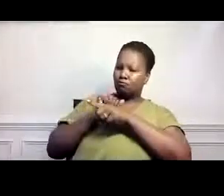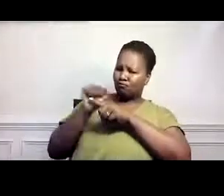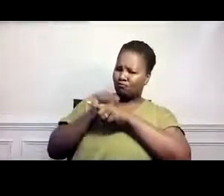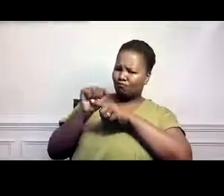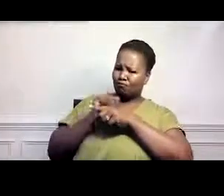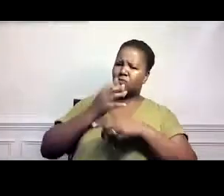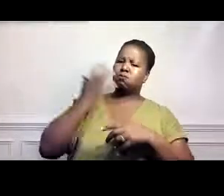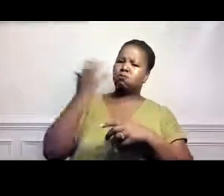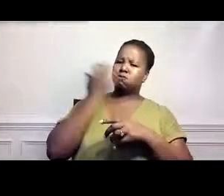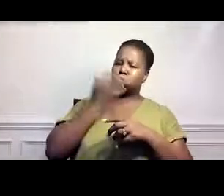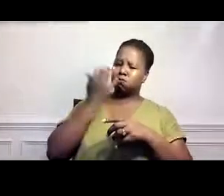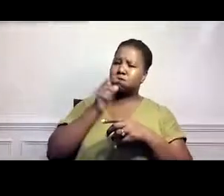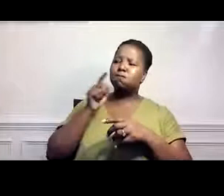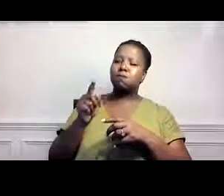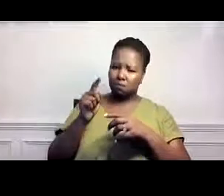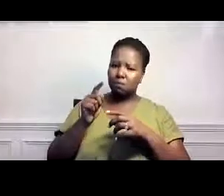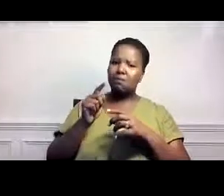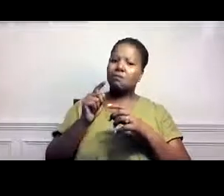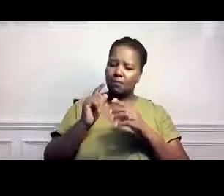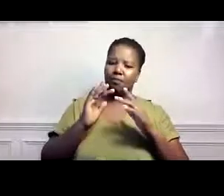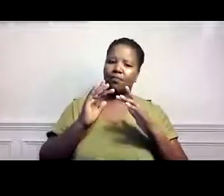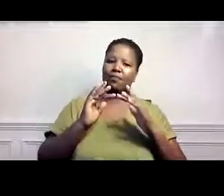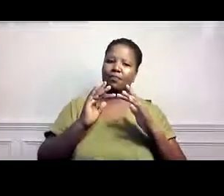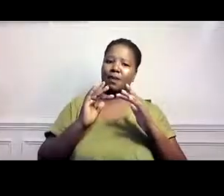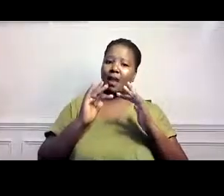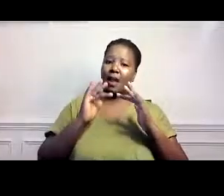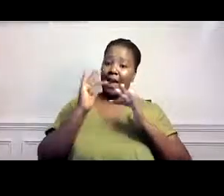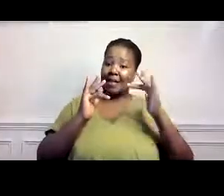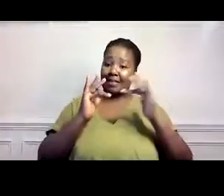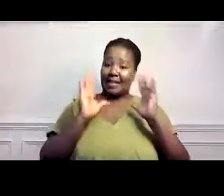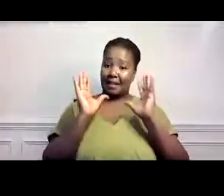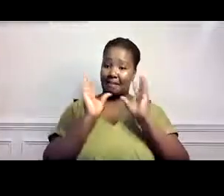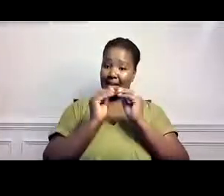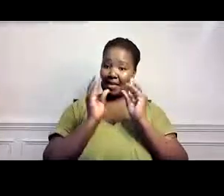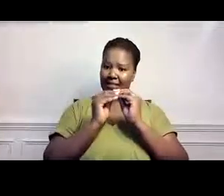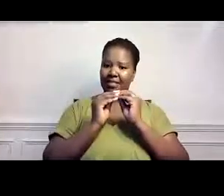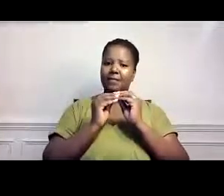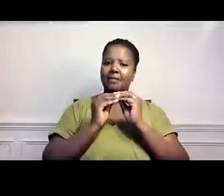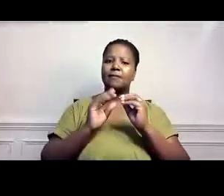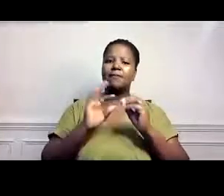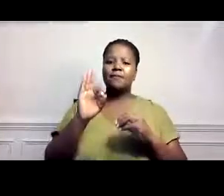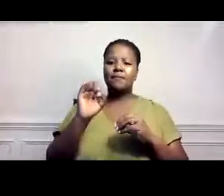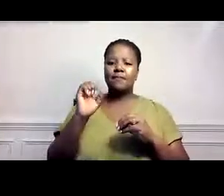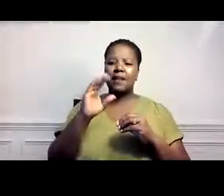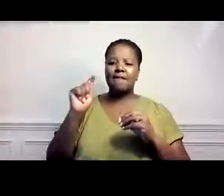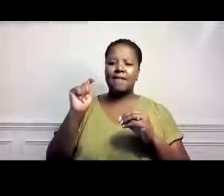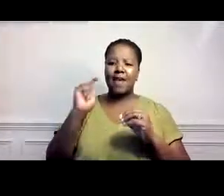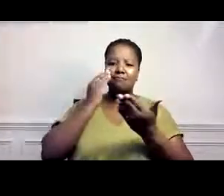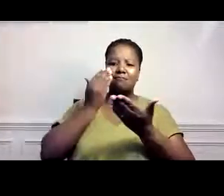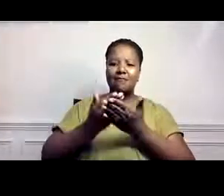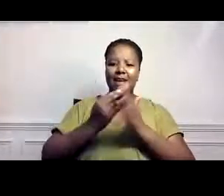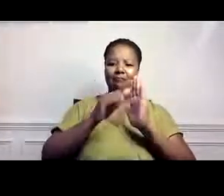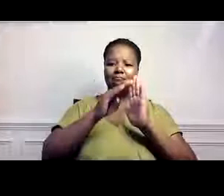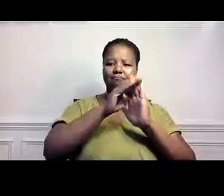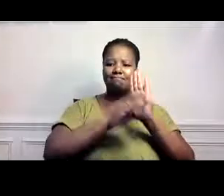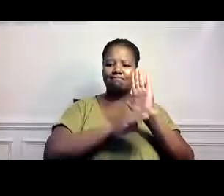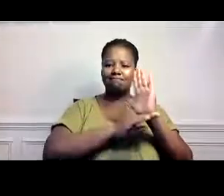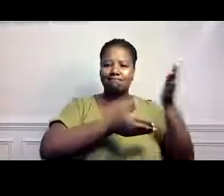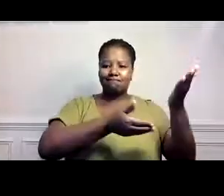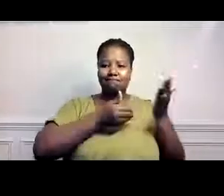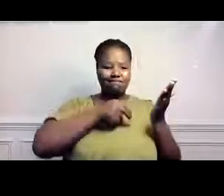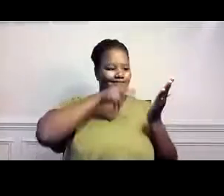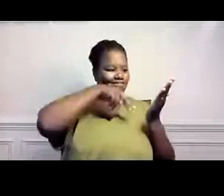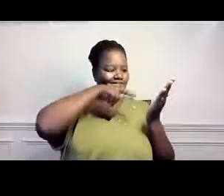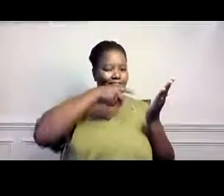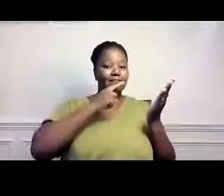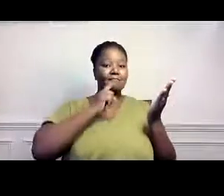webinars that were provided, a lot of just fact sheets and information. So I think I did like most